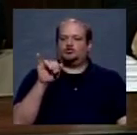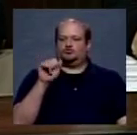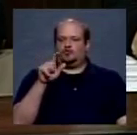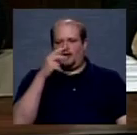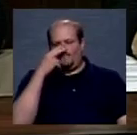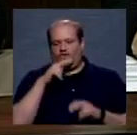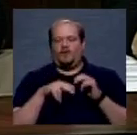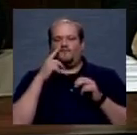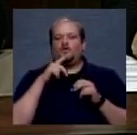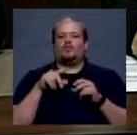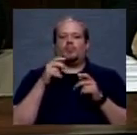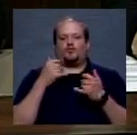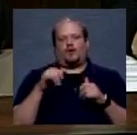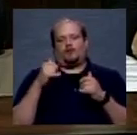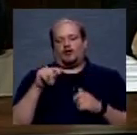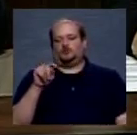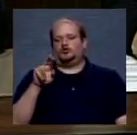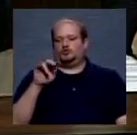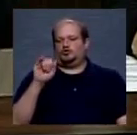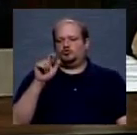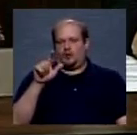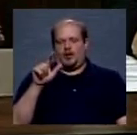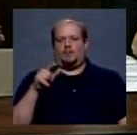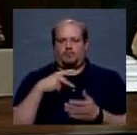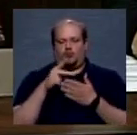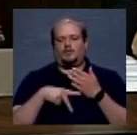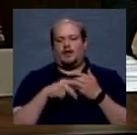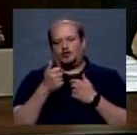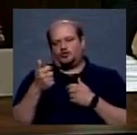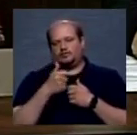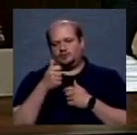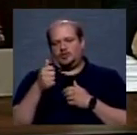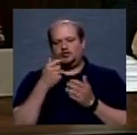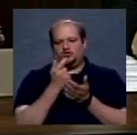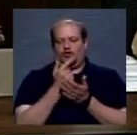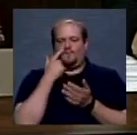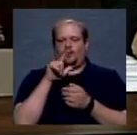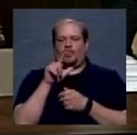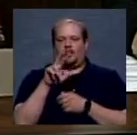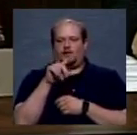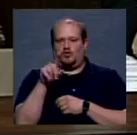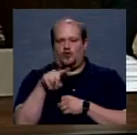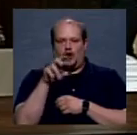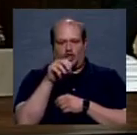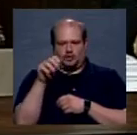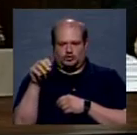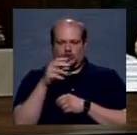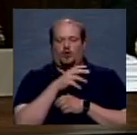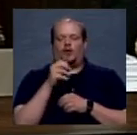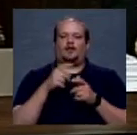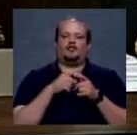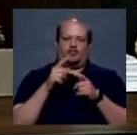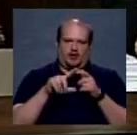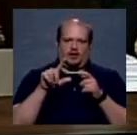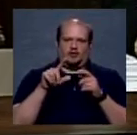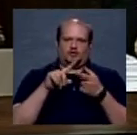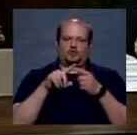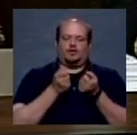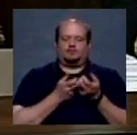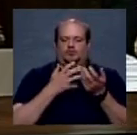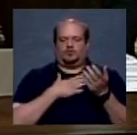the Recreational Trails Program and Transportation Alternatives Program grants at the Little Rock Zoo, and for the purposes, a resolution to express